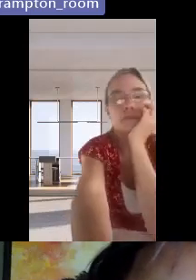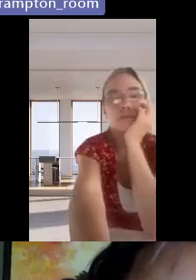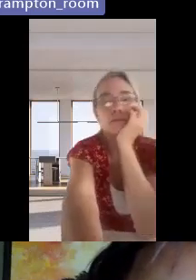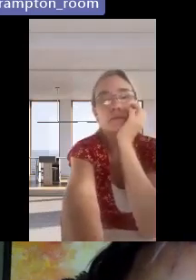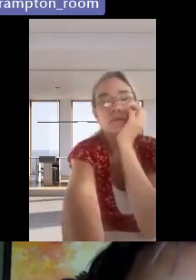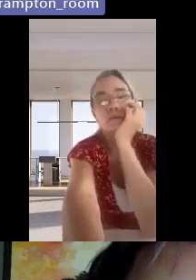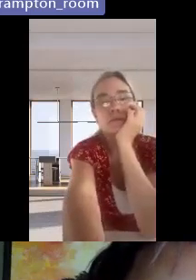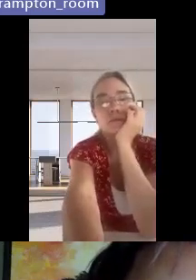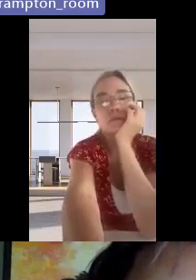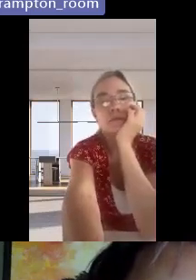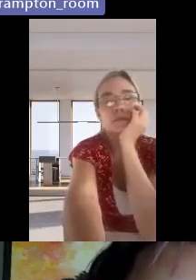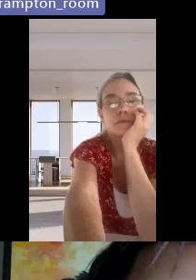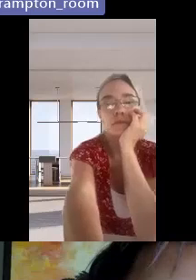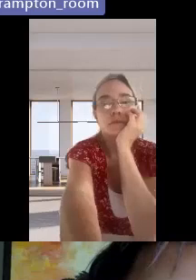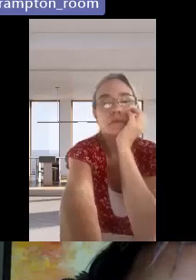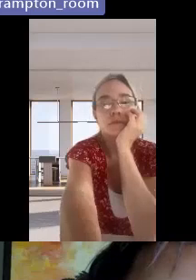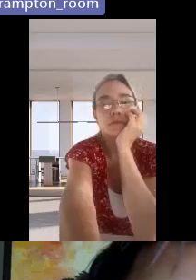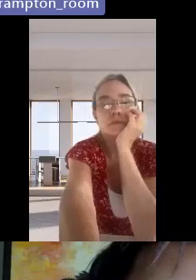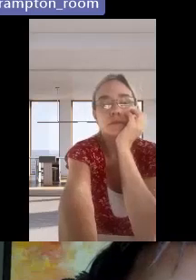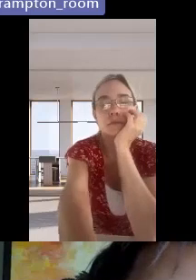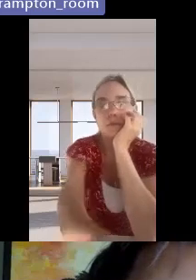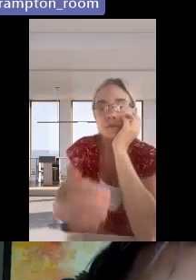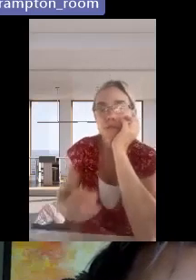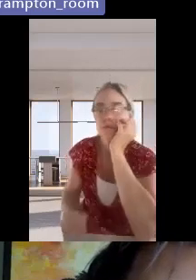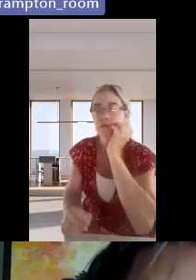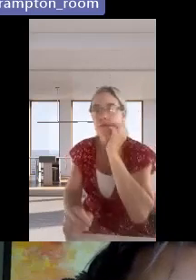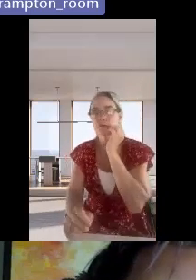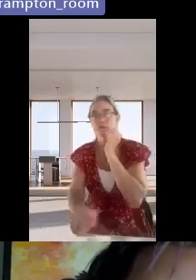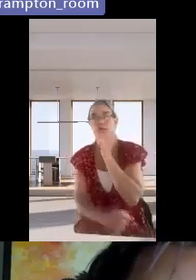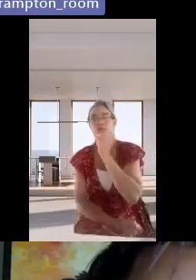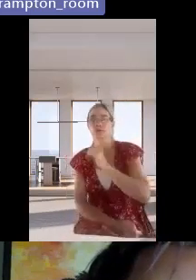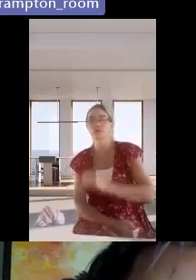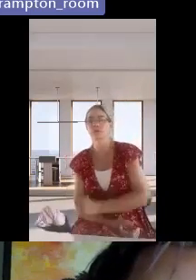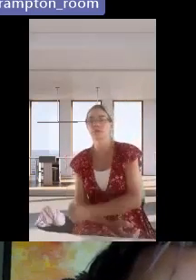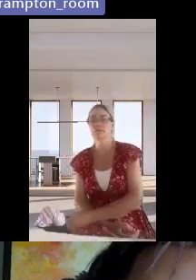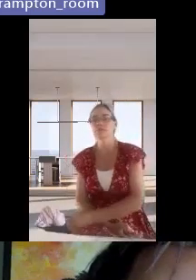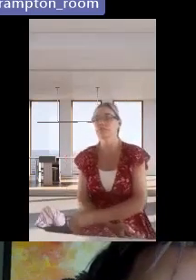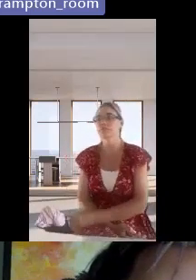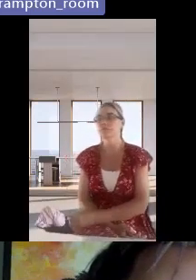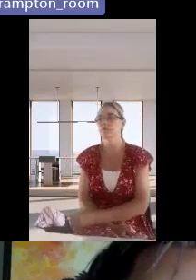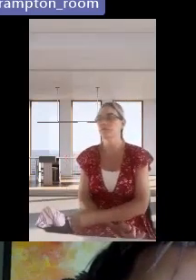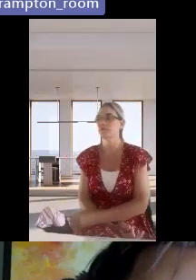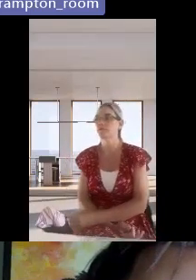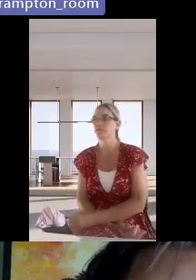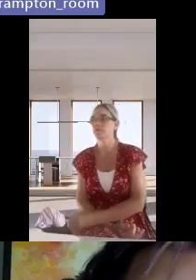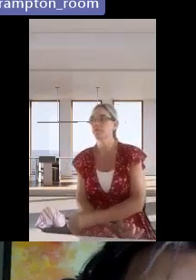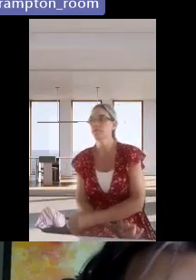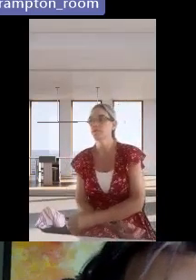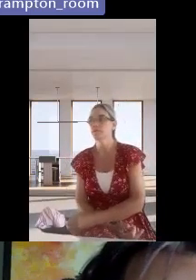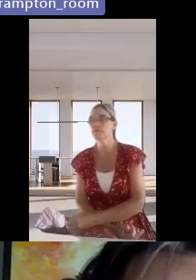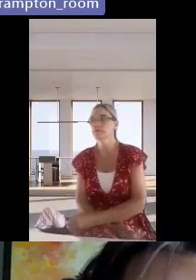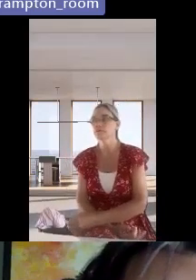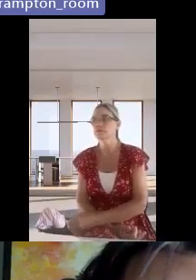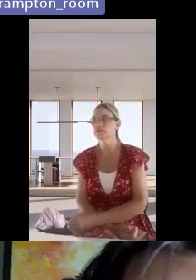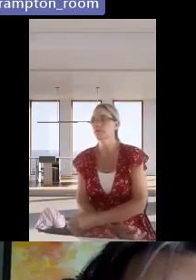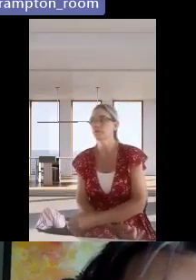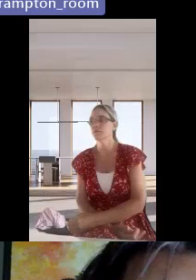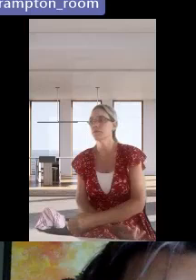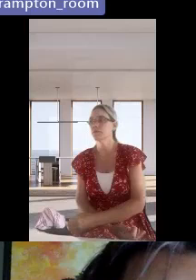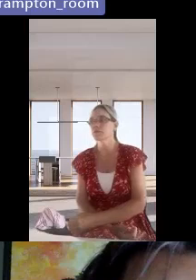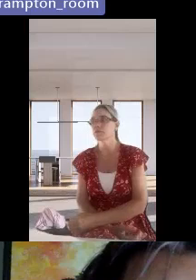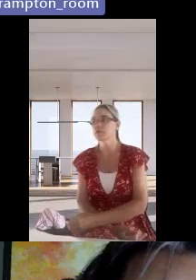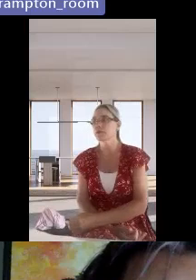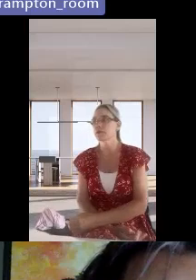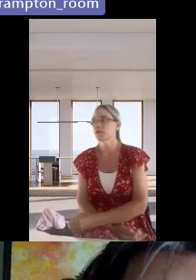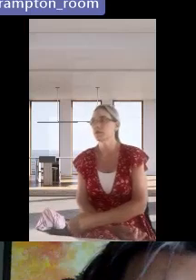And for that, I will share that students, for instance, I can name the top three who completed recently their Grow with Google data analytics.